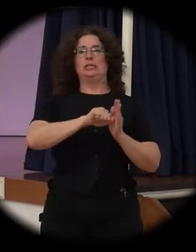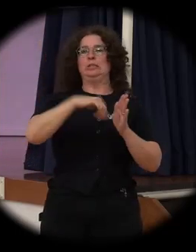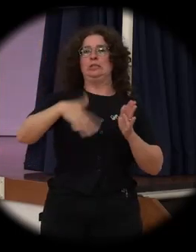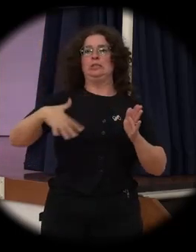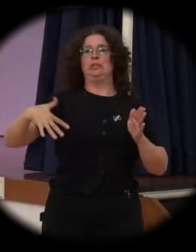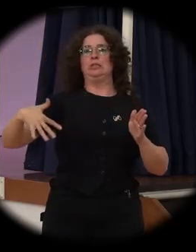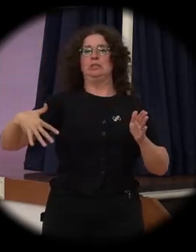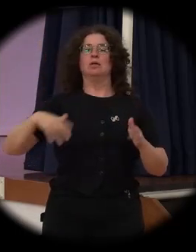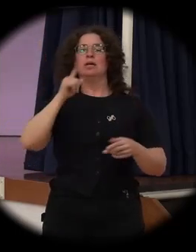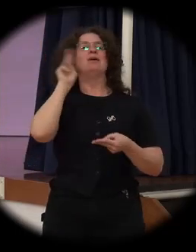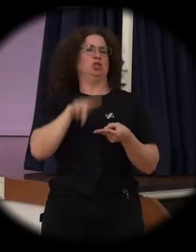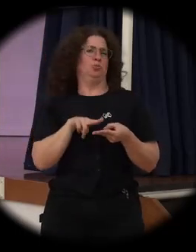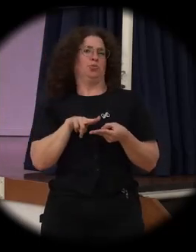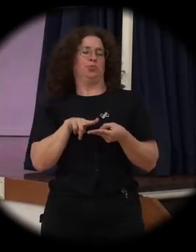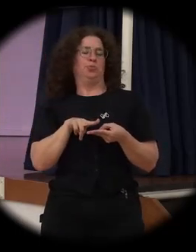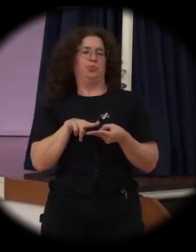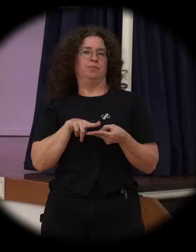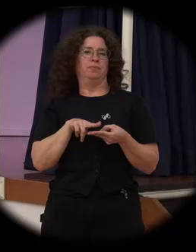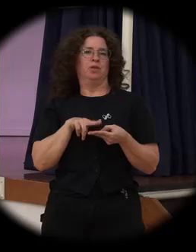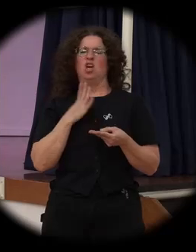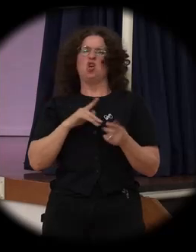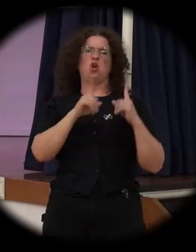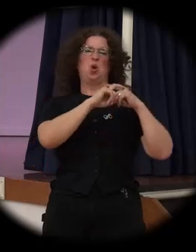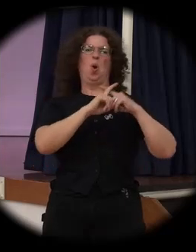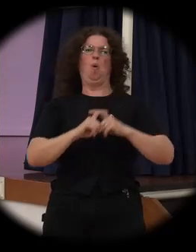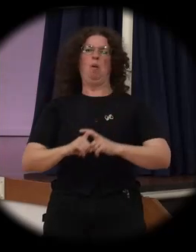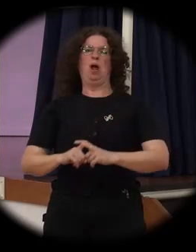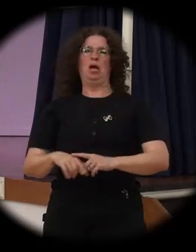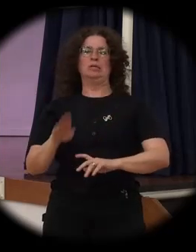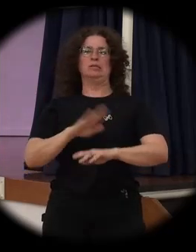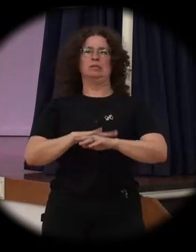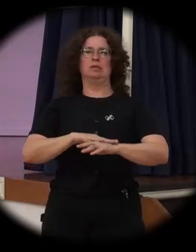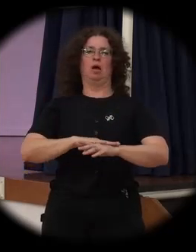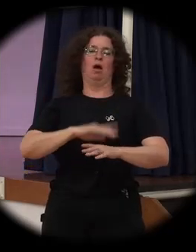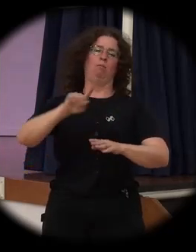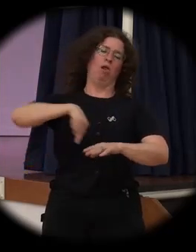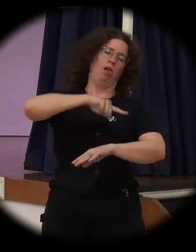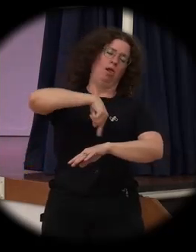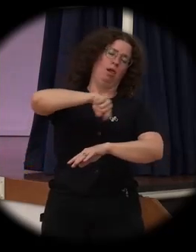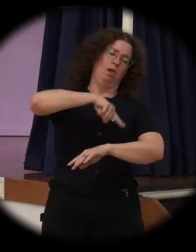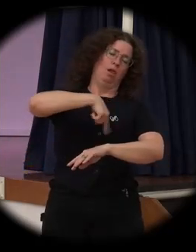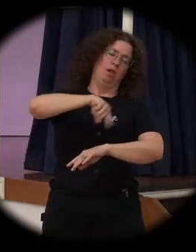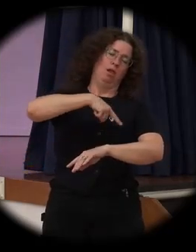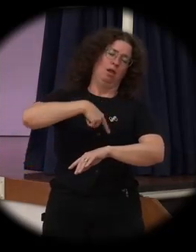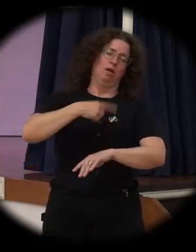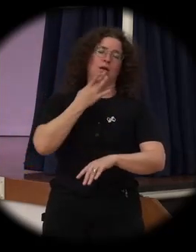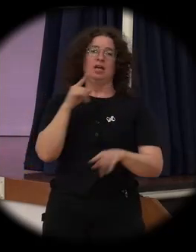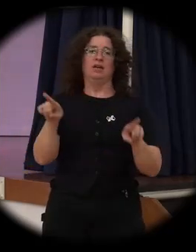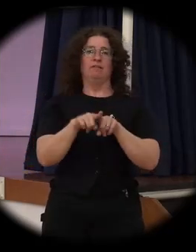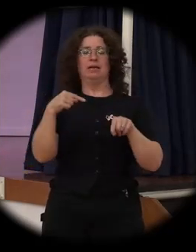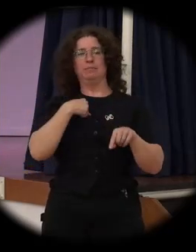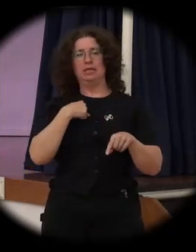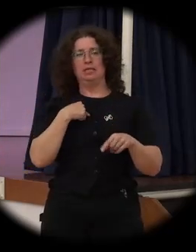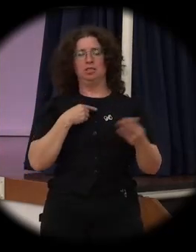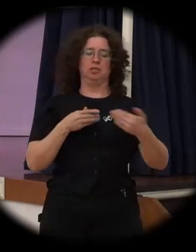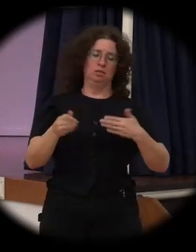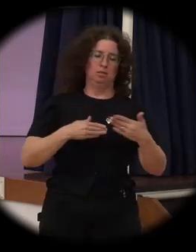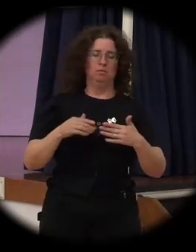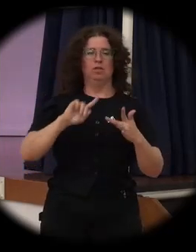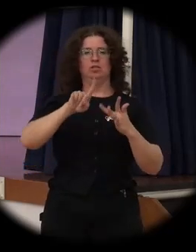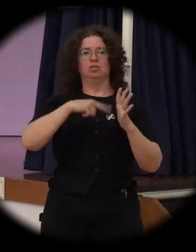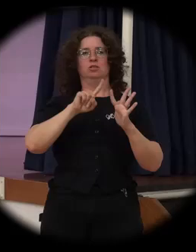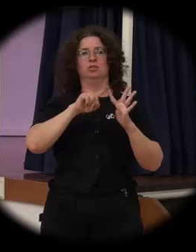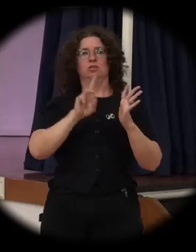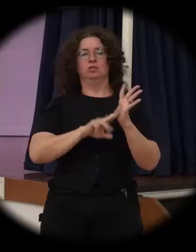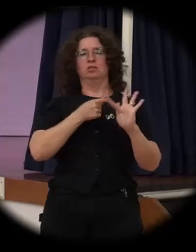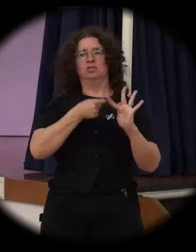do it on the cheap, and it doesn't have to be complex and time consuming to maintain if, like me in the past, you've had to manage like Jenkins or